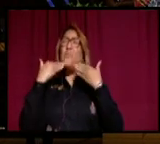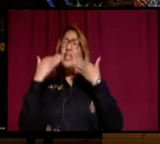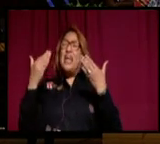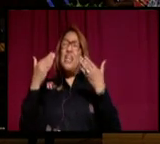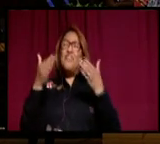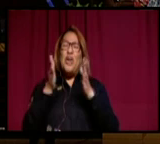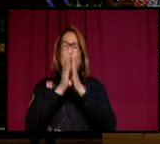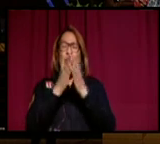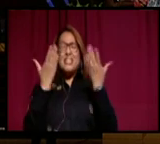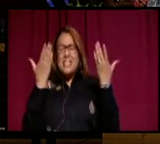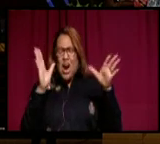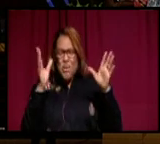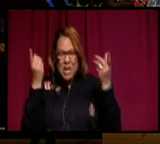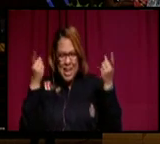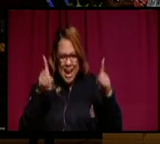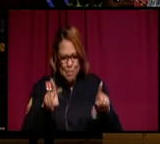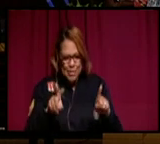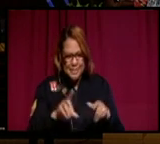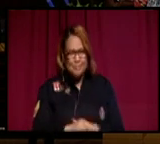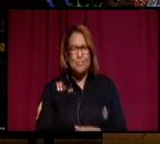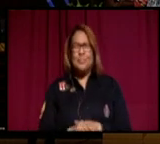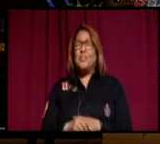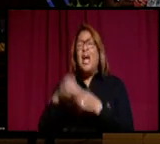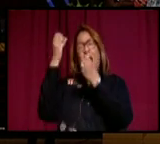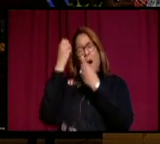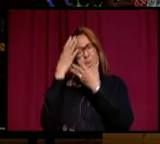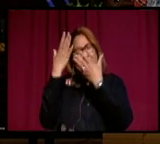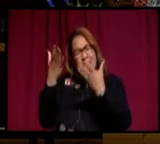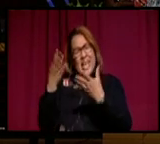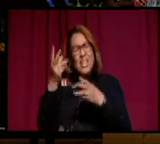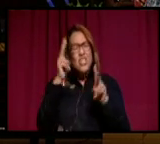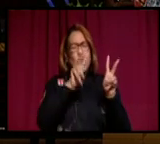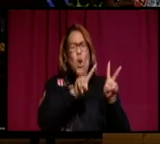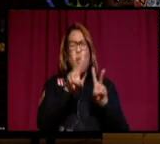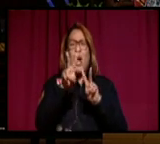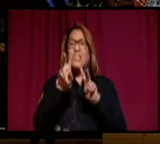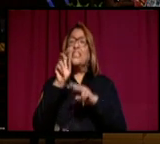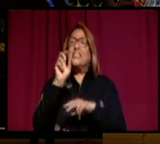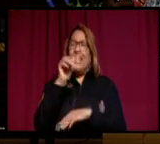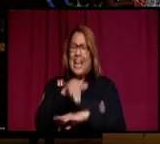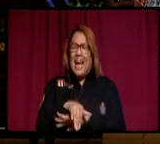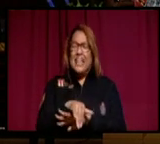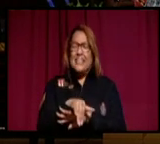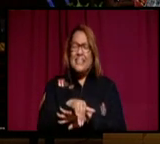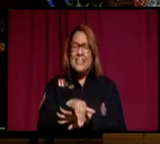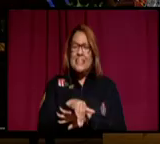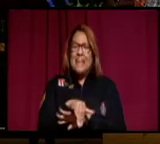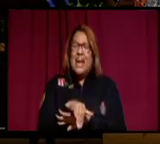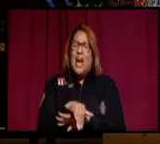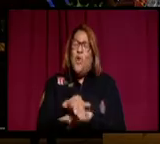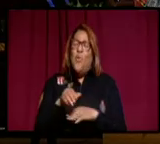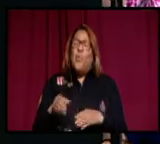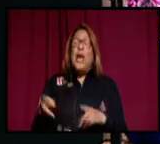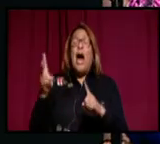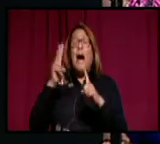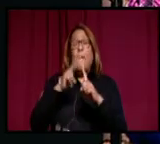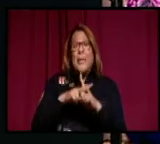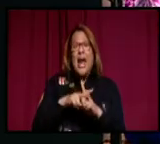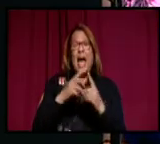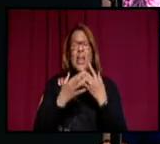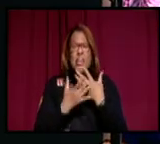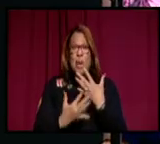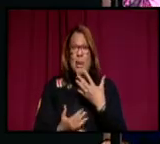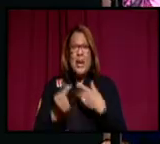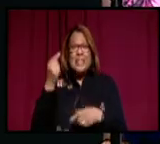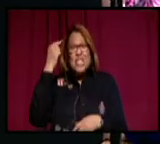that have gone on already. And I just want to say to those of you that are watching tonight that we are applying the blood of Jesus to your mind.